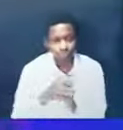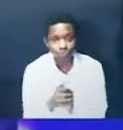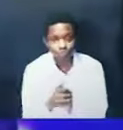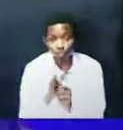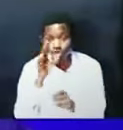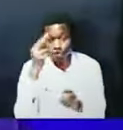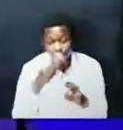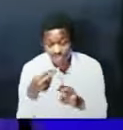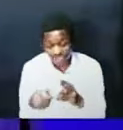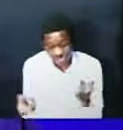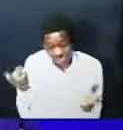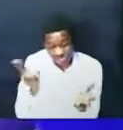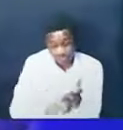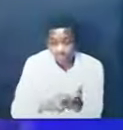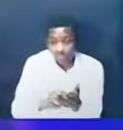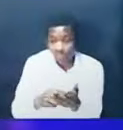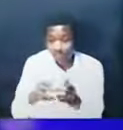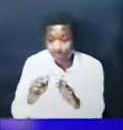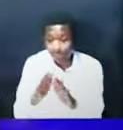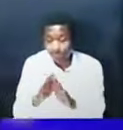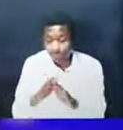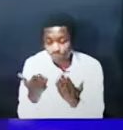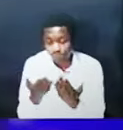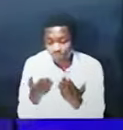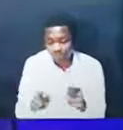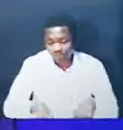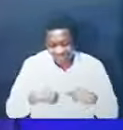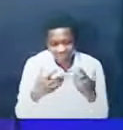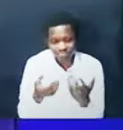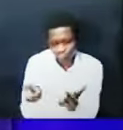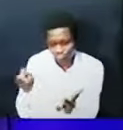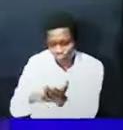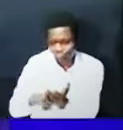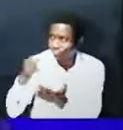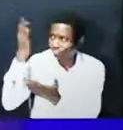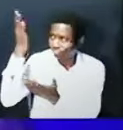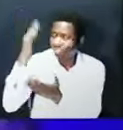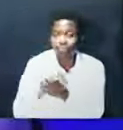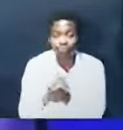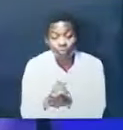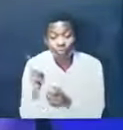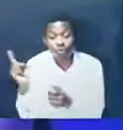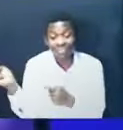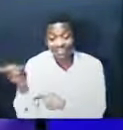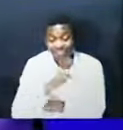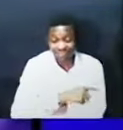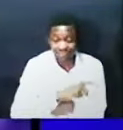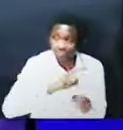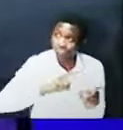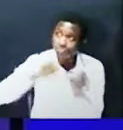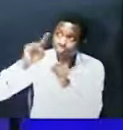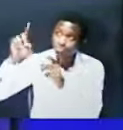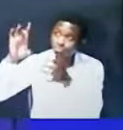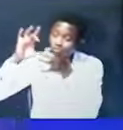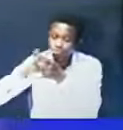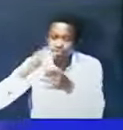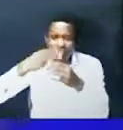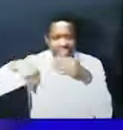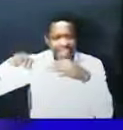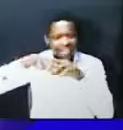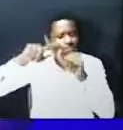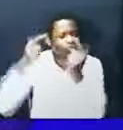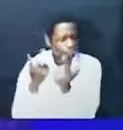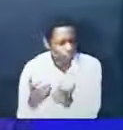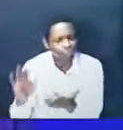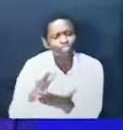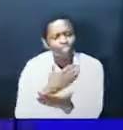name is written in the Lamb's Book of Life. One day you also join the heavenly host to sing a